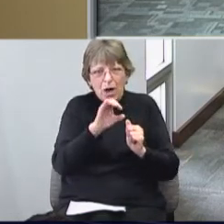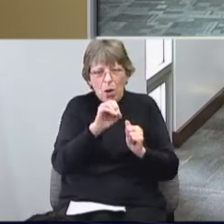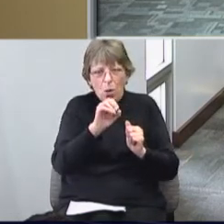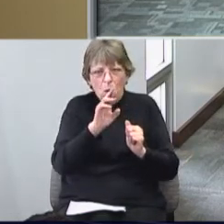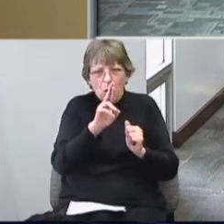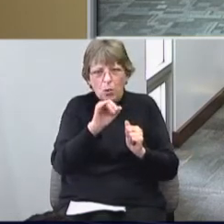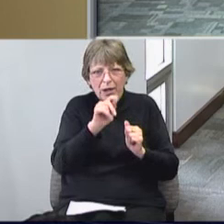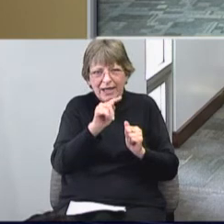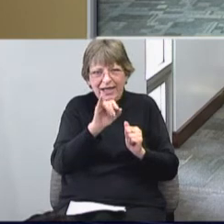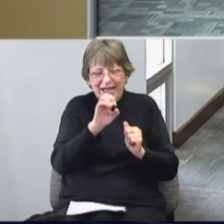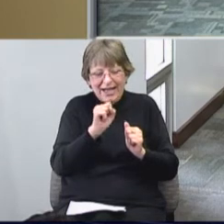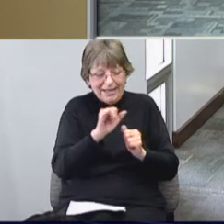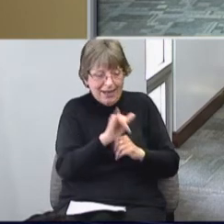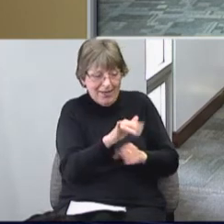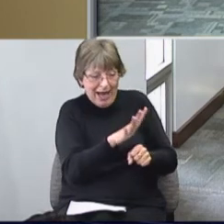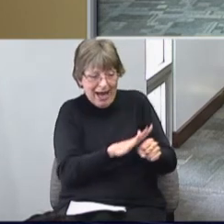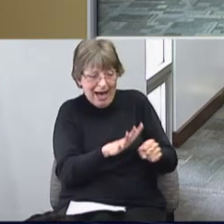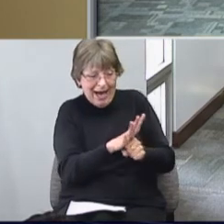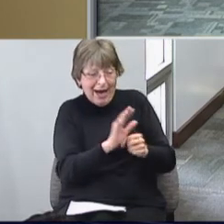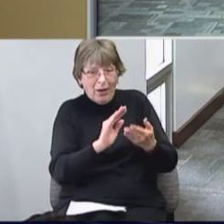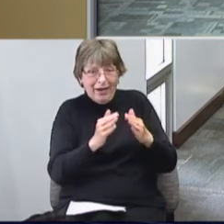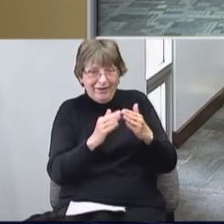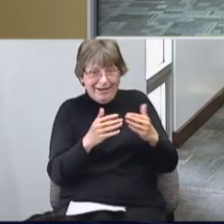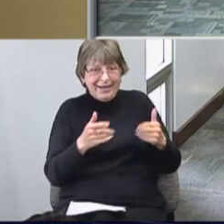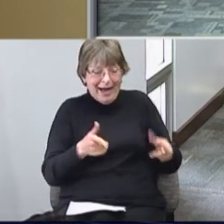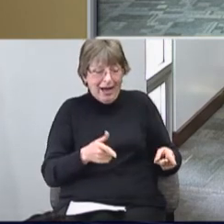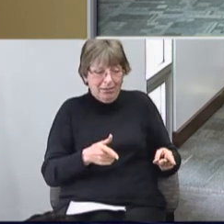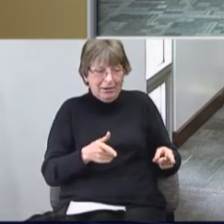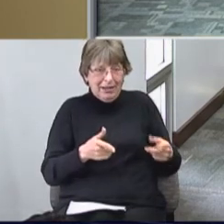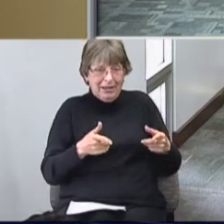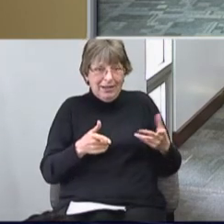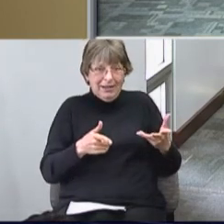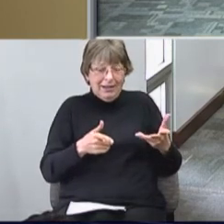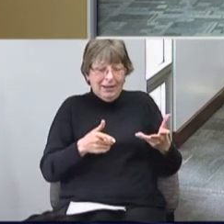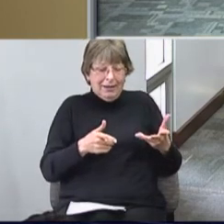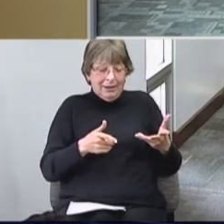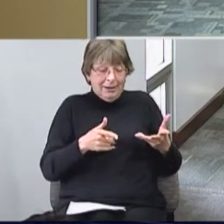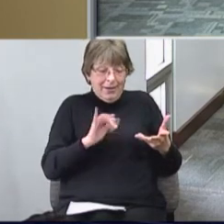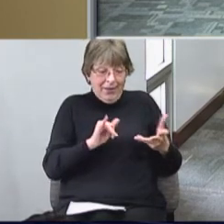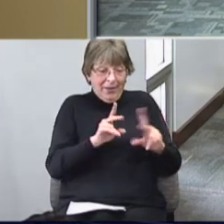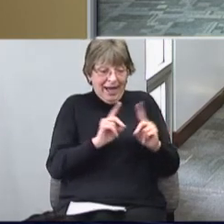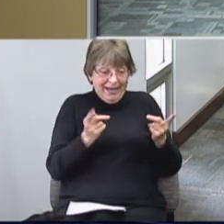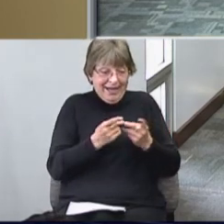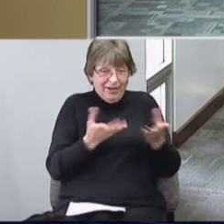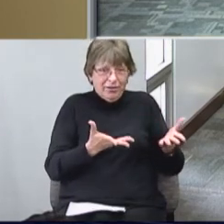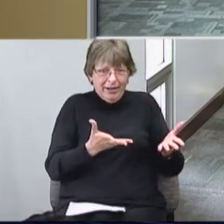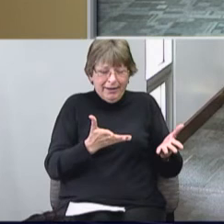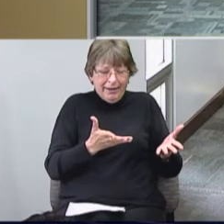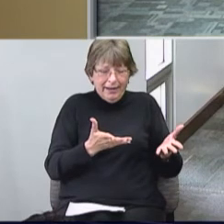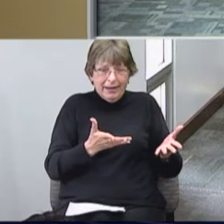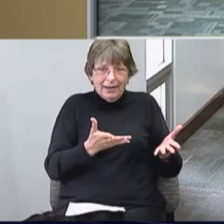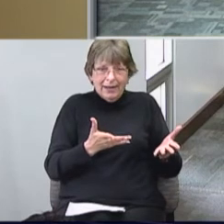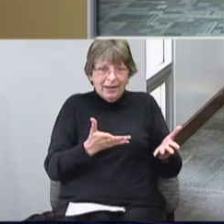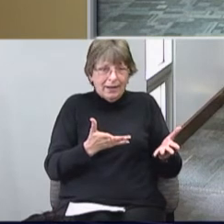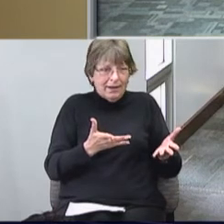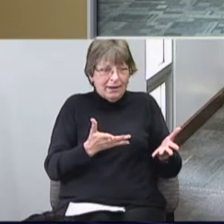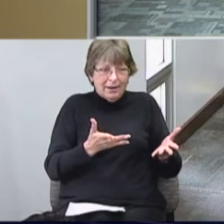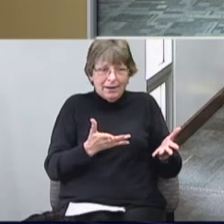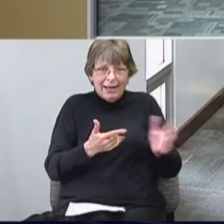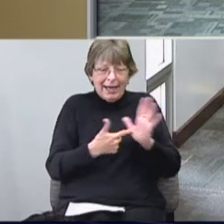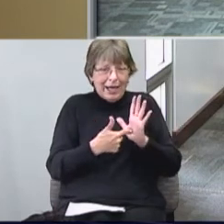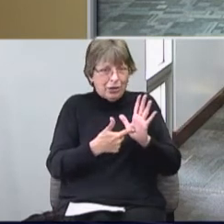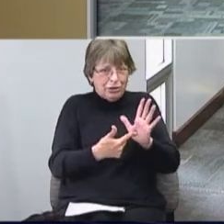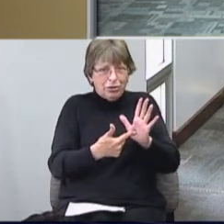that area of town in particular has not just the Houston Whiteside District, but that area of town has shown